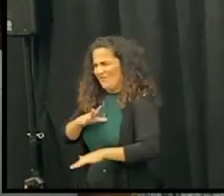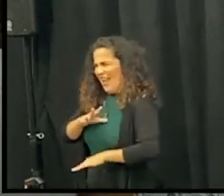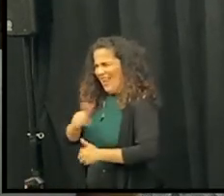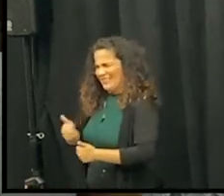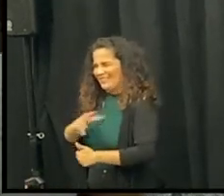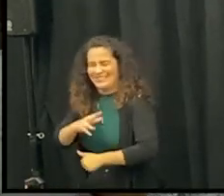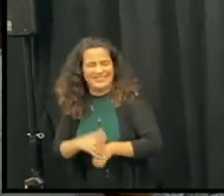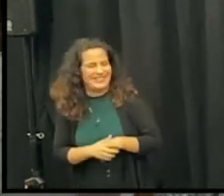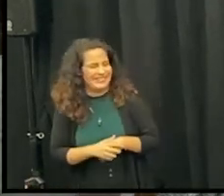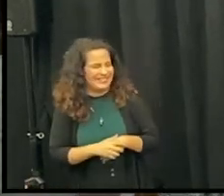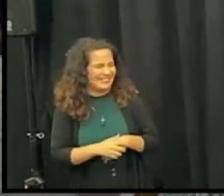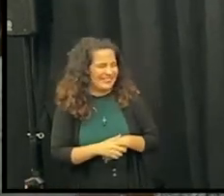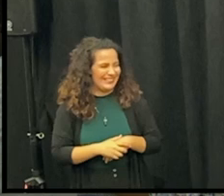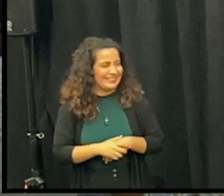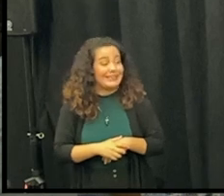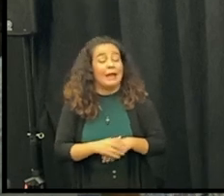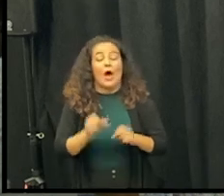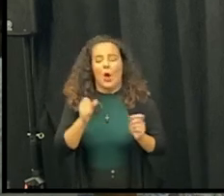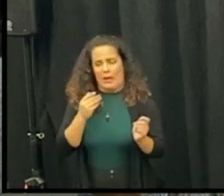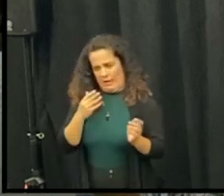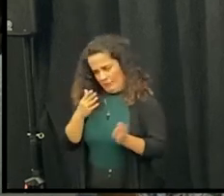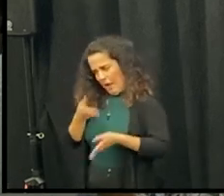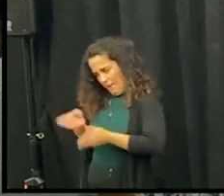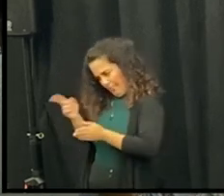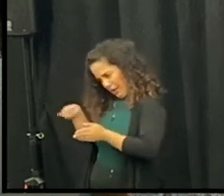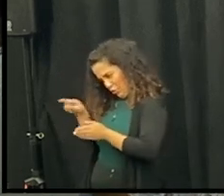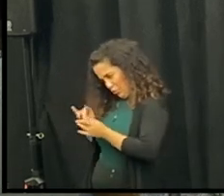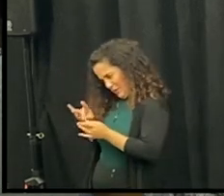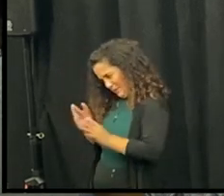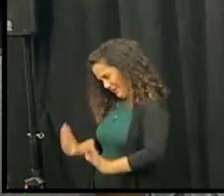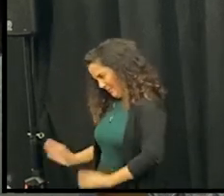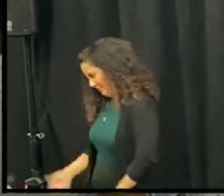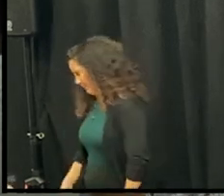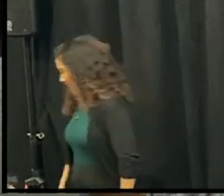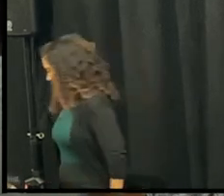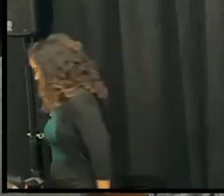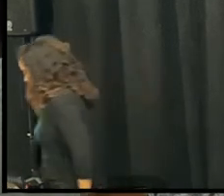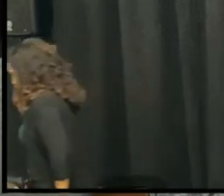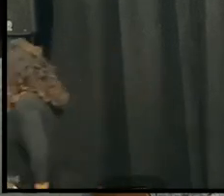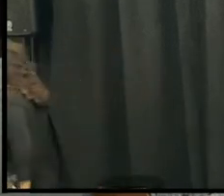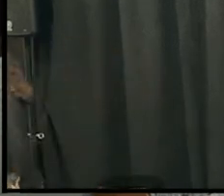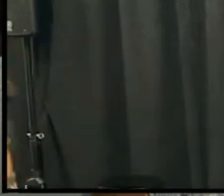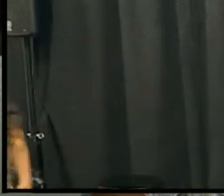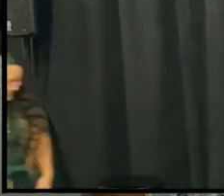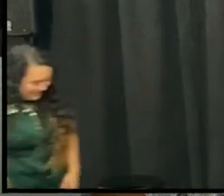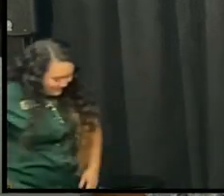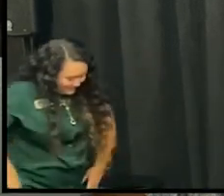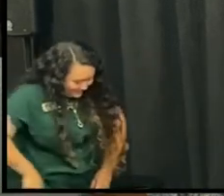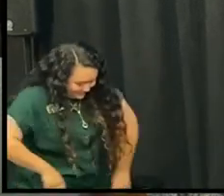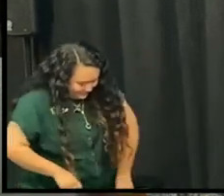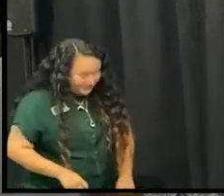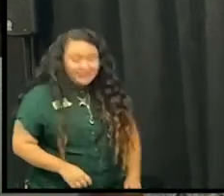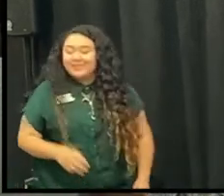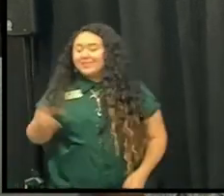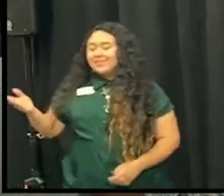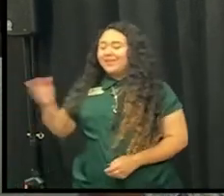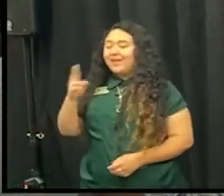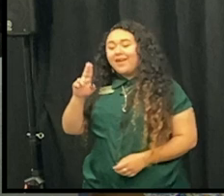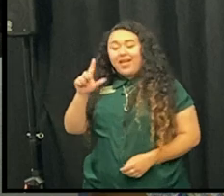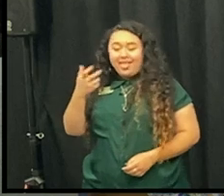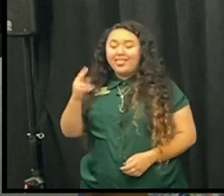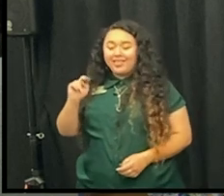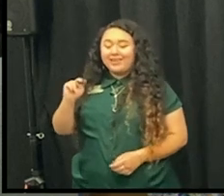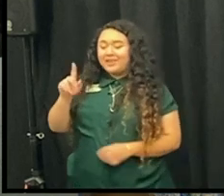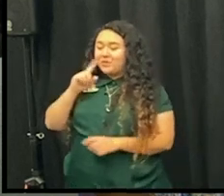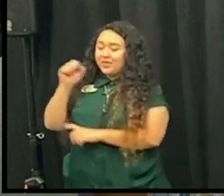Okay, anyway, I'm going to let them talking. But Helen, you were leaning forward a little bit. Yeah. I felt like you're... No,